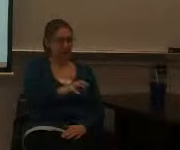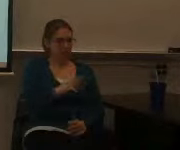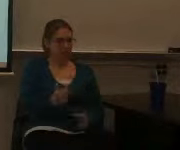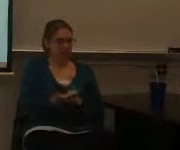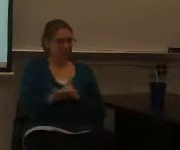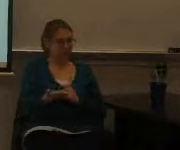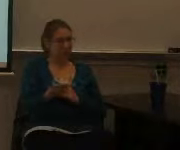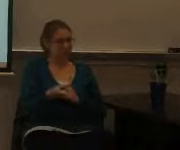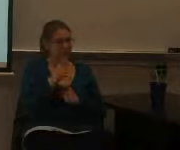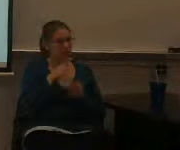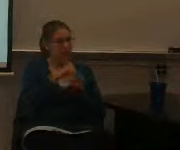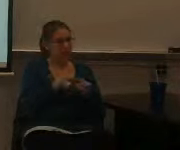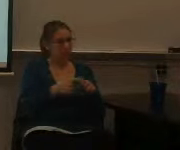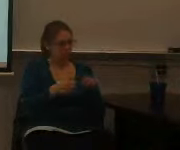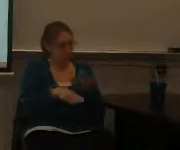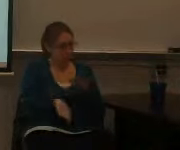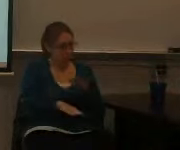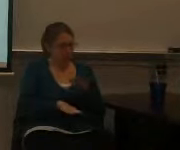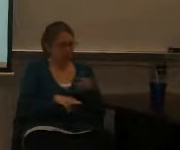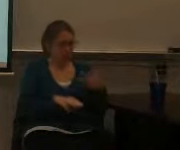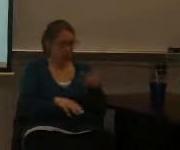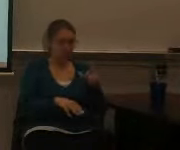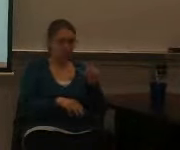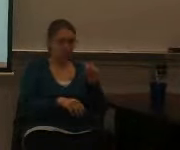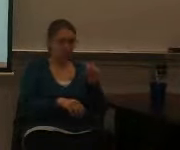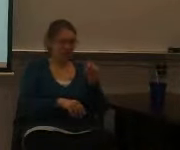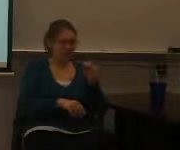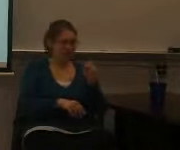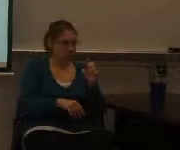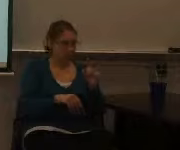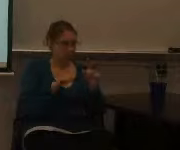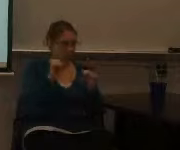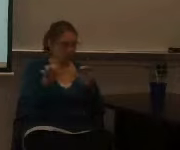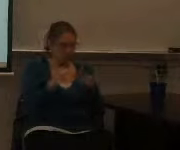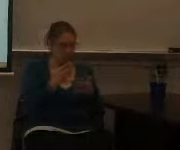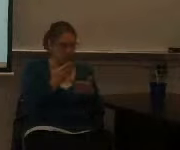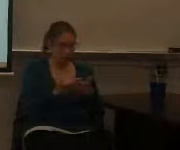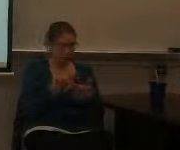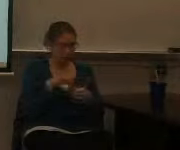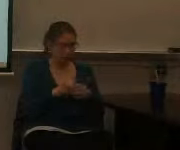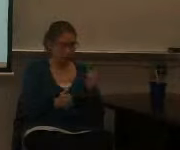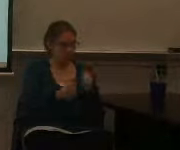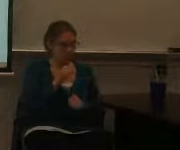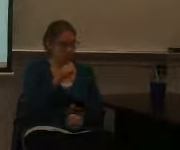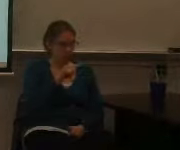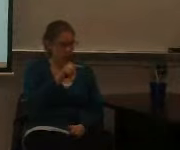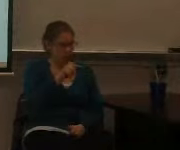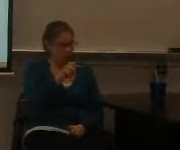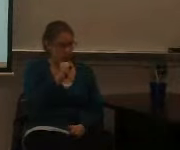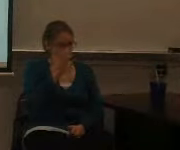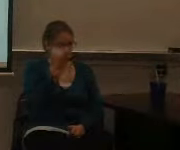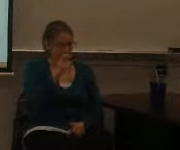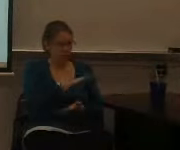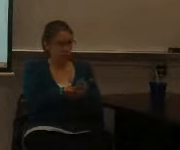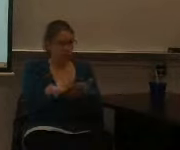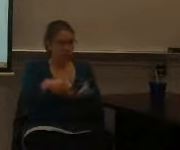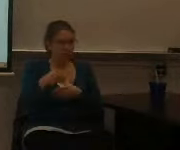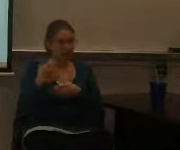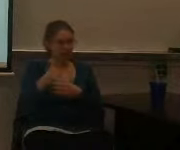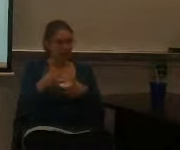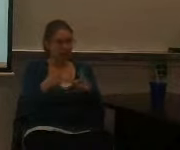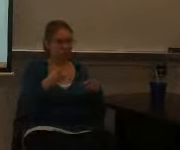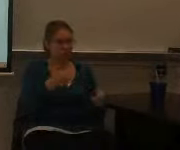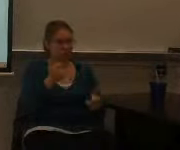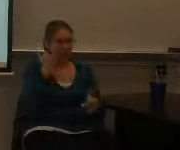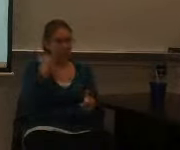bottom. The plankton doesn't do very well in most streams because it's washed out fairly quickly. And if you have more